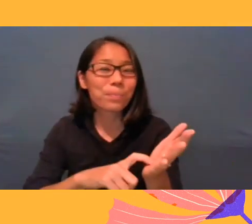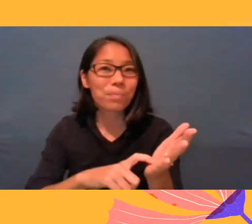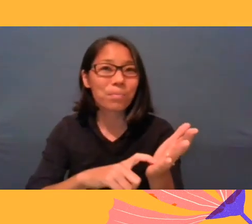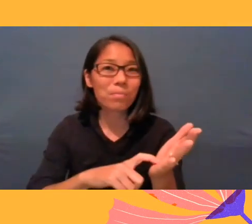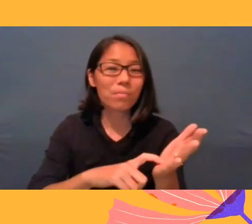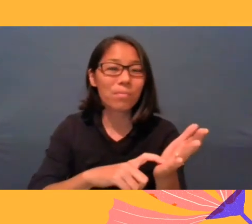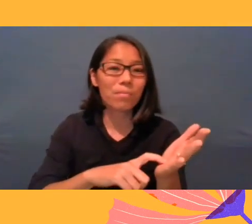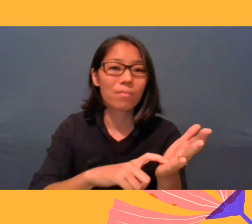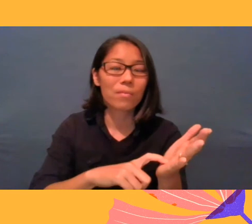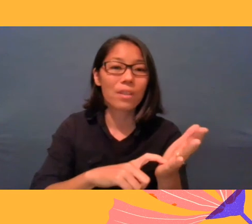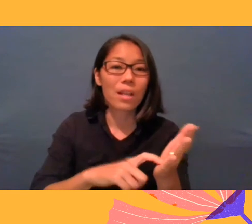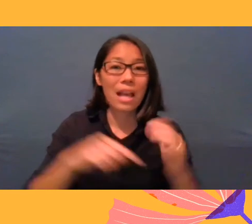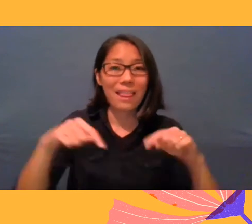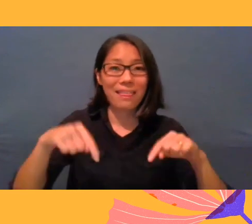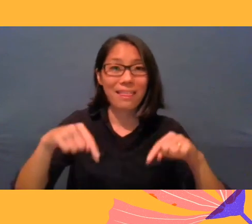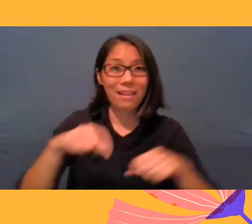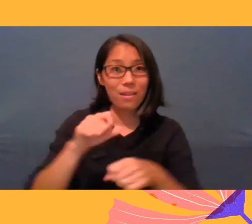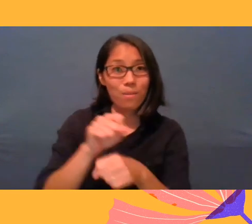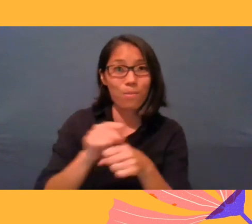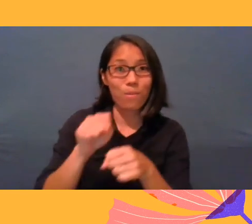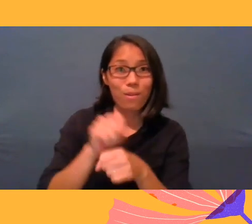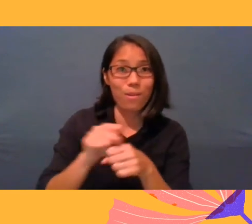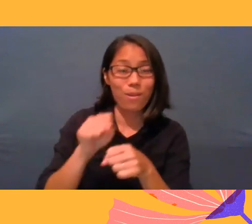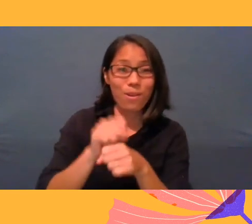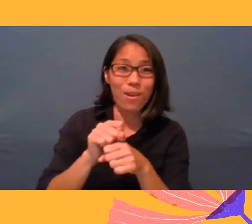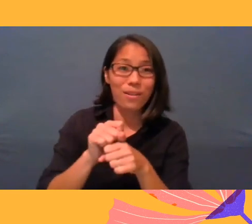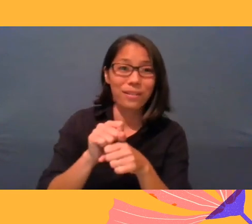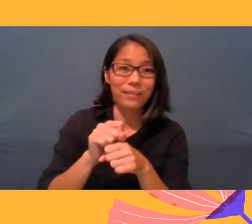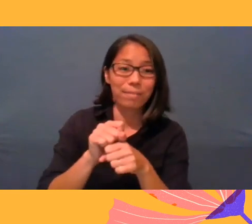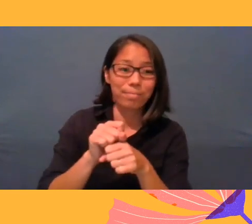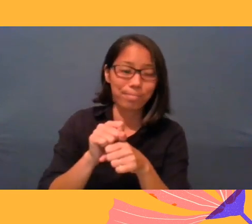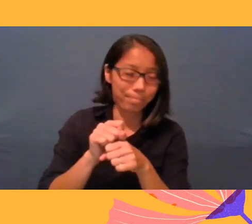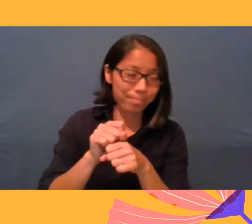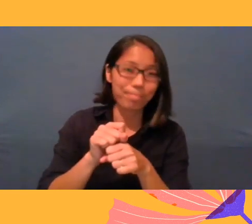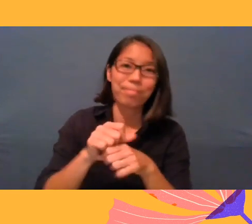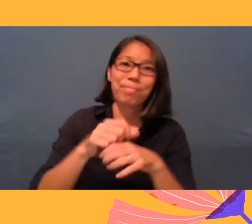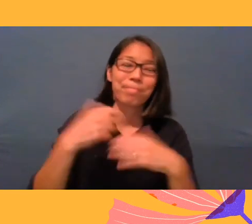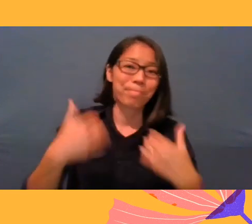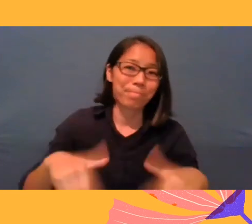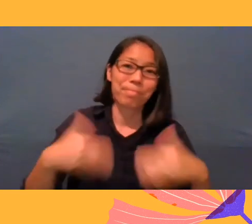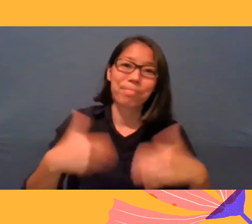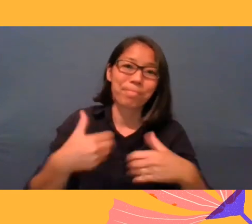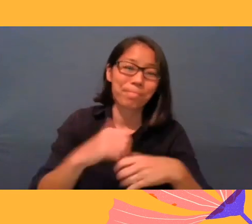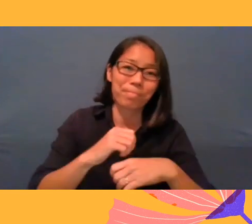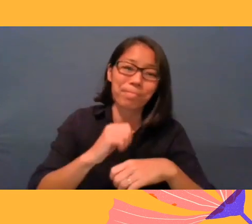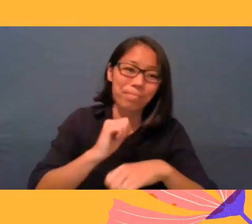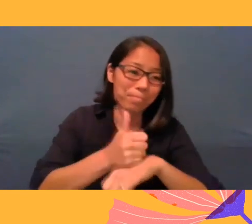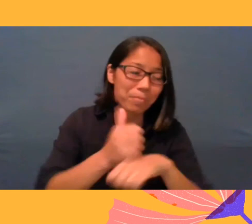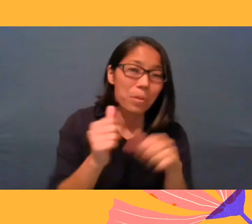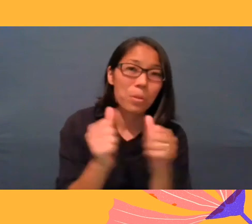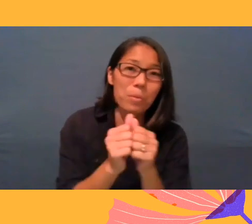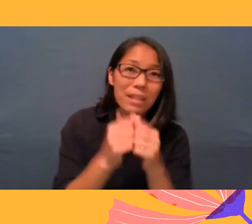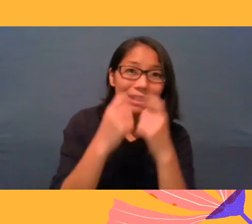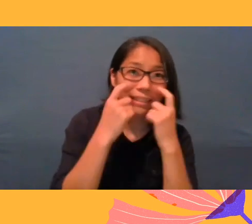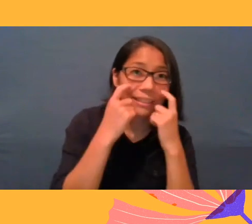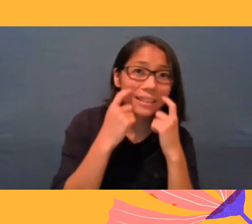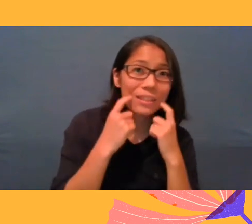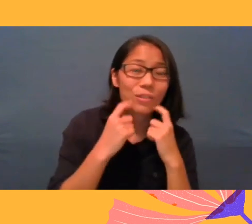that this work is made of tears, it's made of